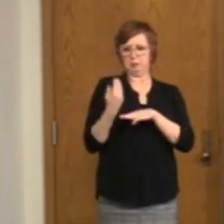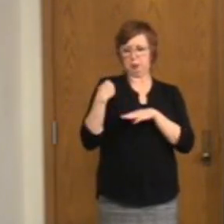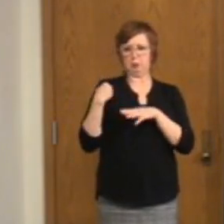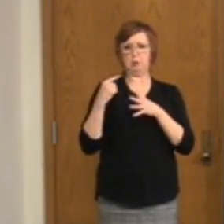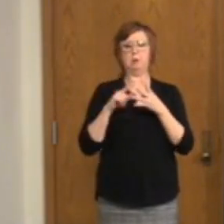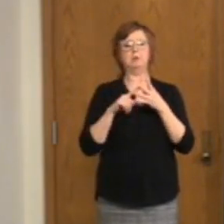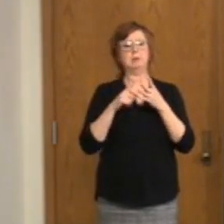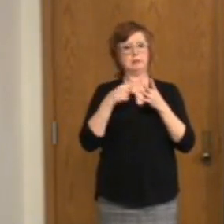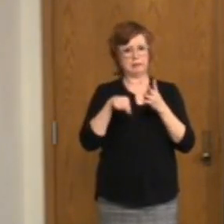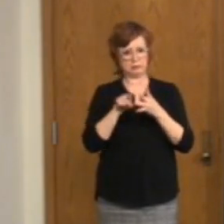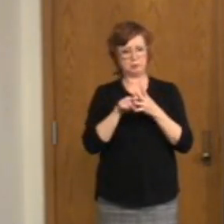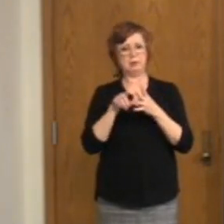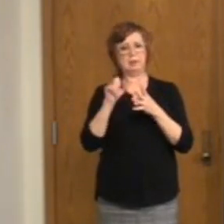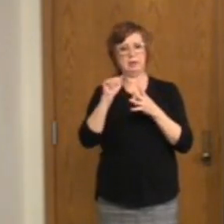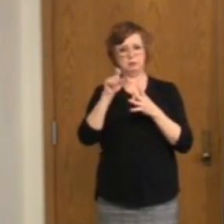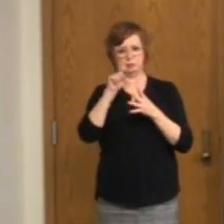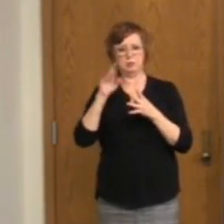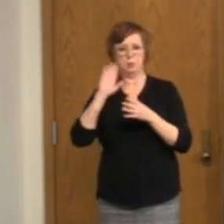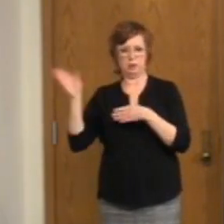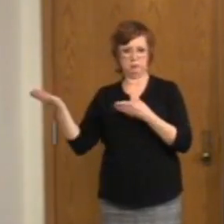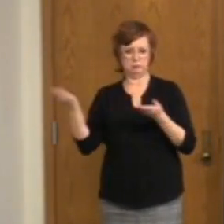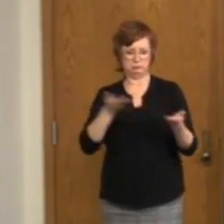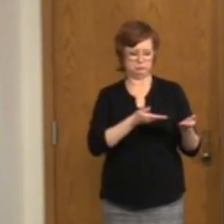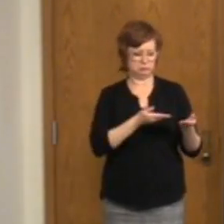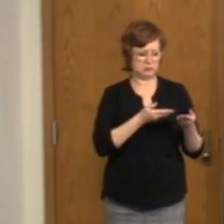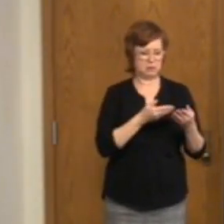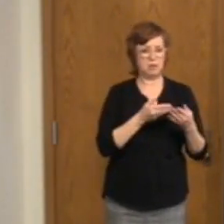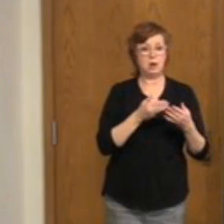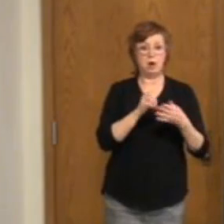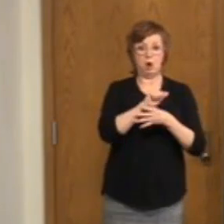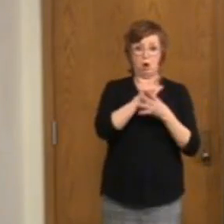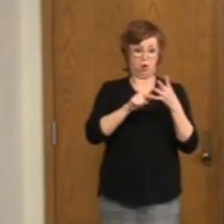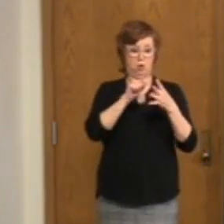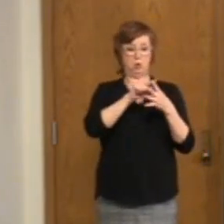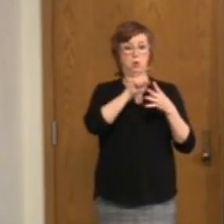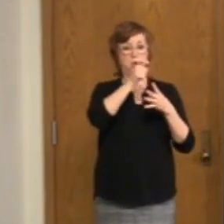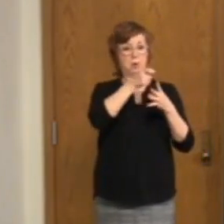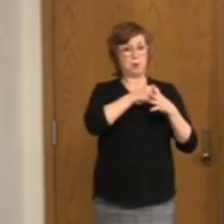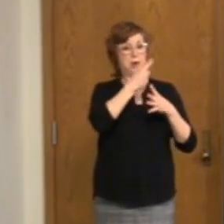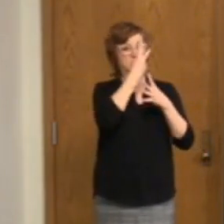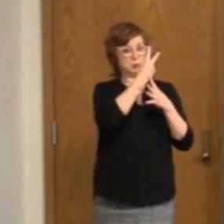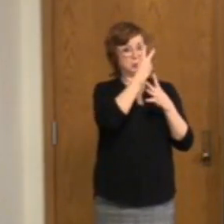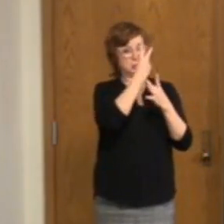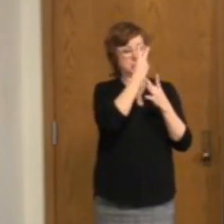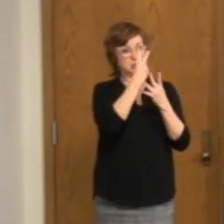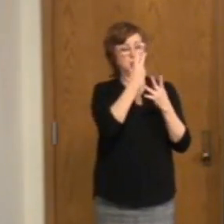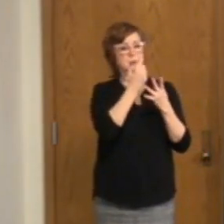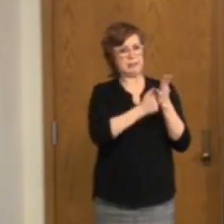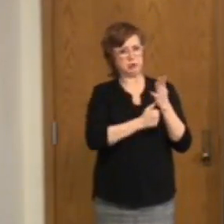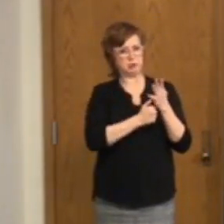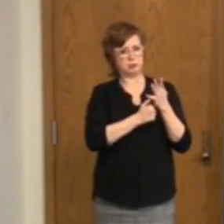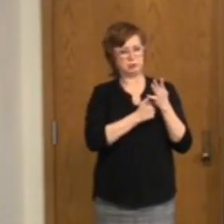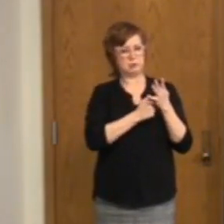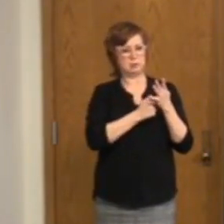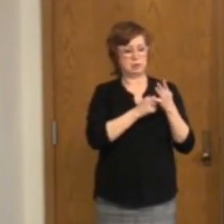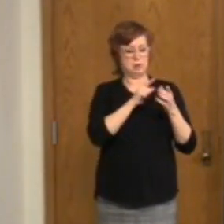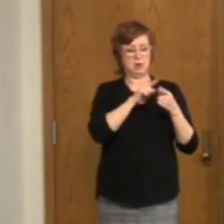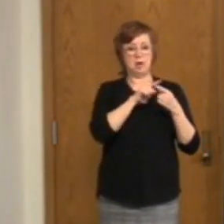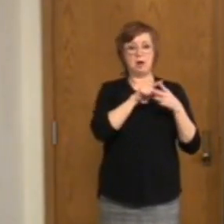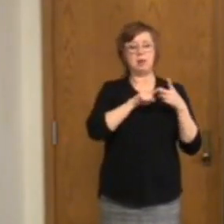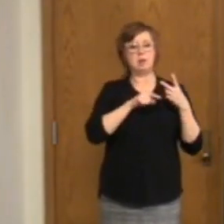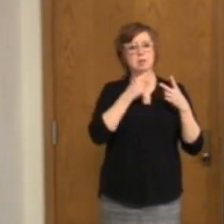And the recommendation so far for all 3 vaccines is 2 doses. Initially, the recommendation was second dose at 4 weeks,